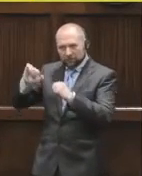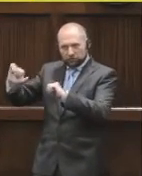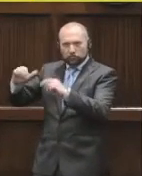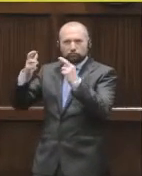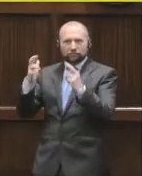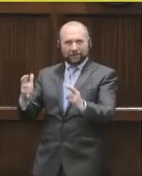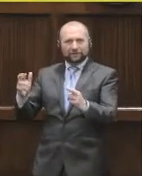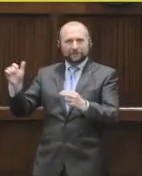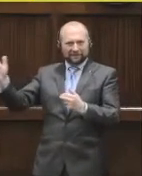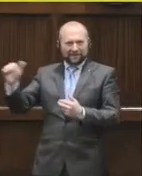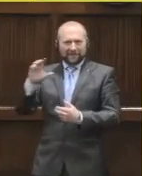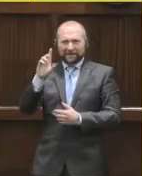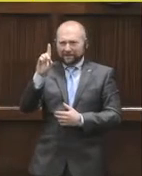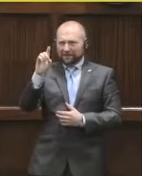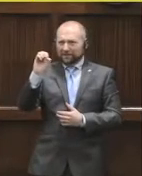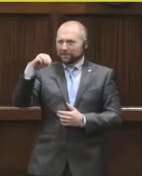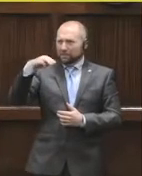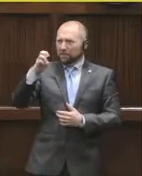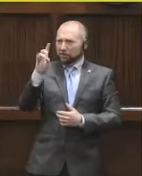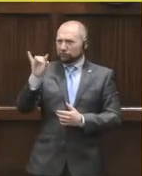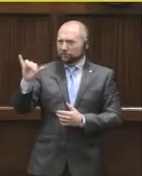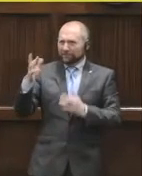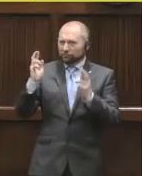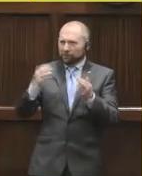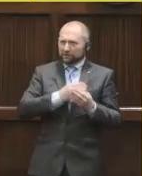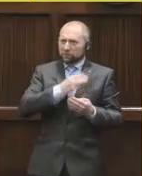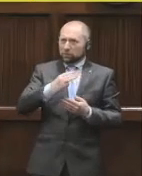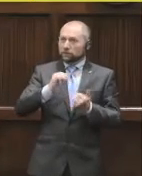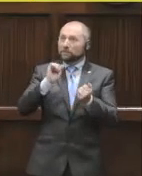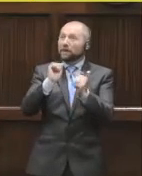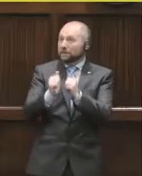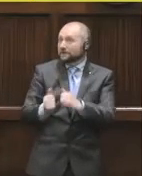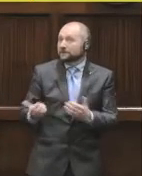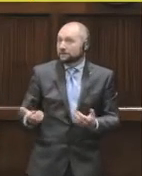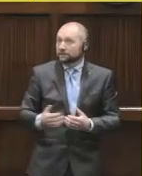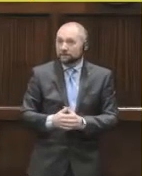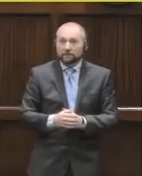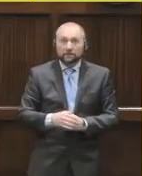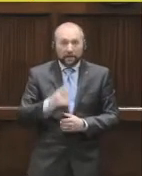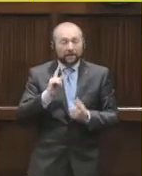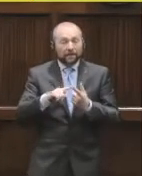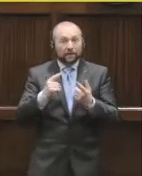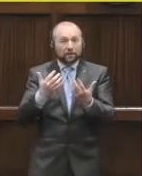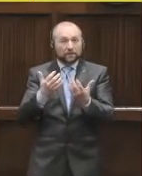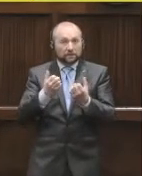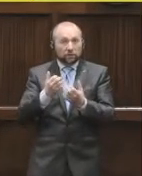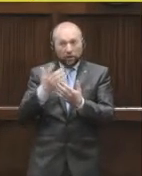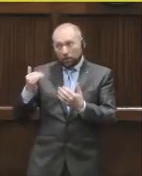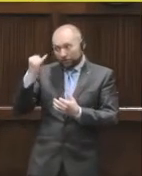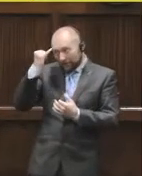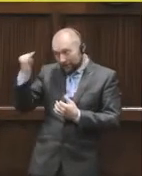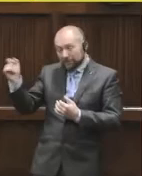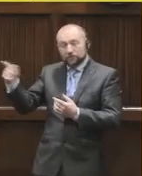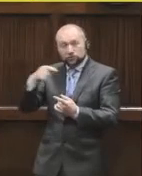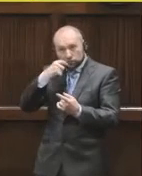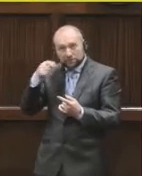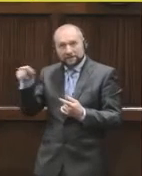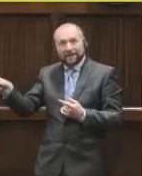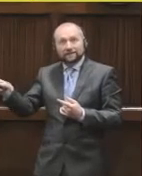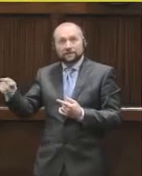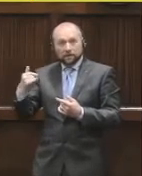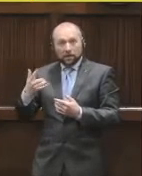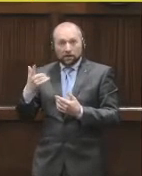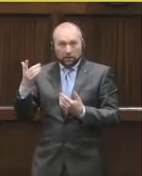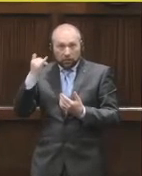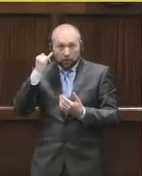to bring forward amendments. But can I say that, and I do take on board a lot of the suggestions you've said, and I would be very